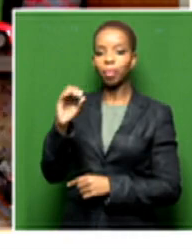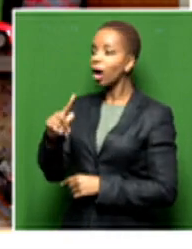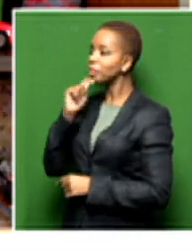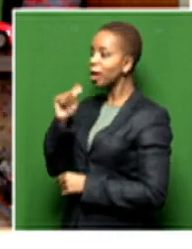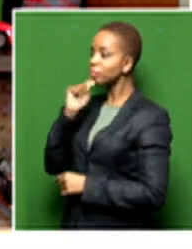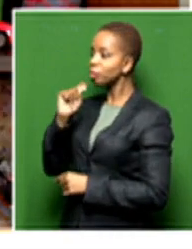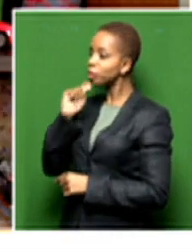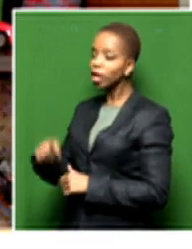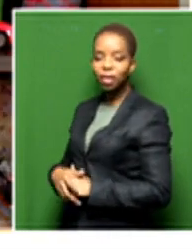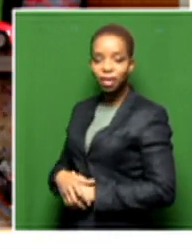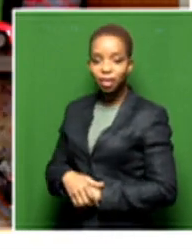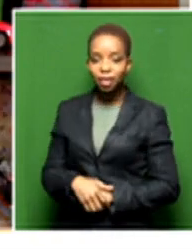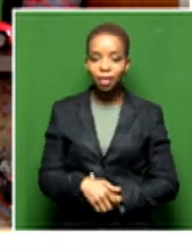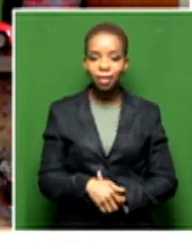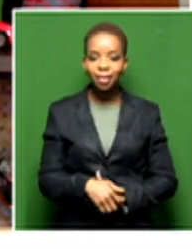good morning, good morning.